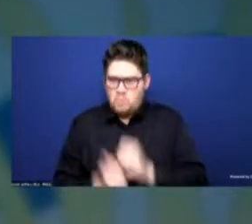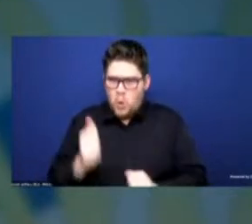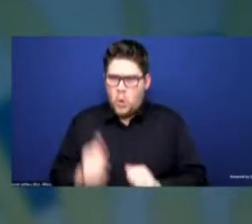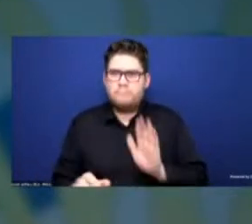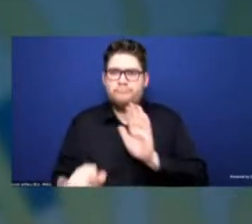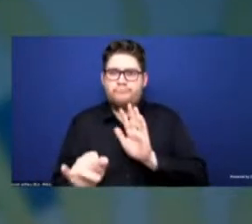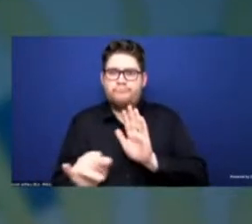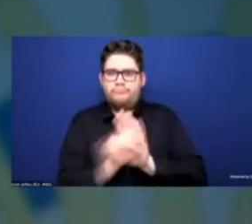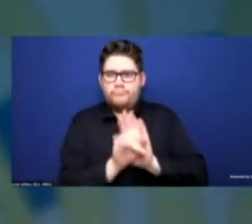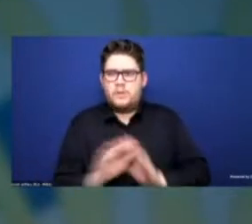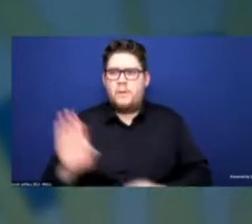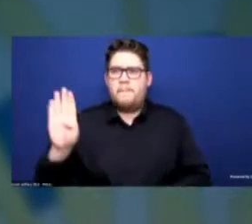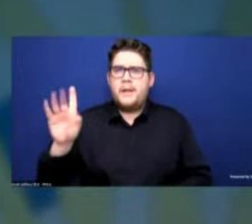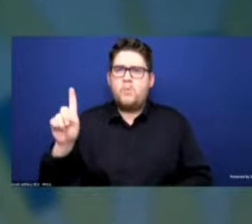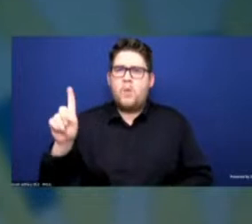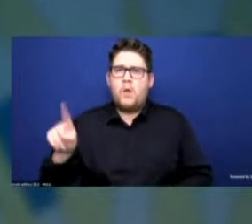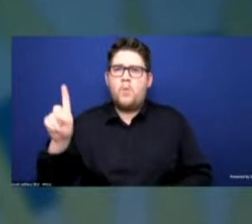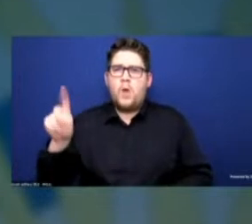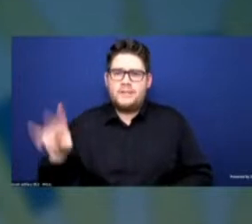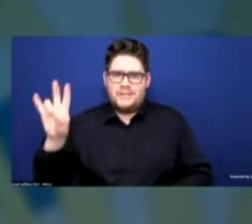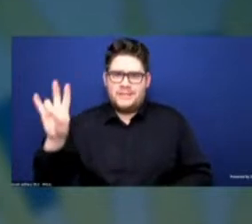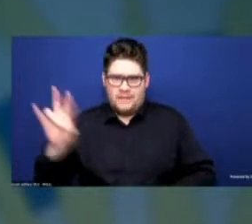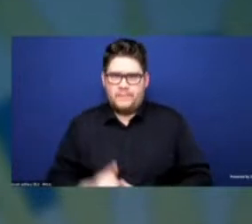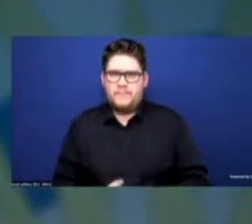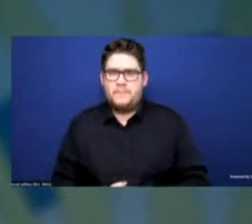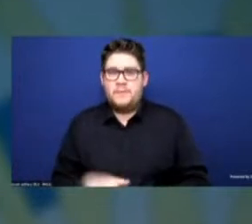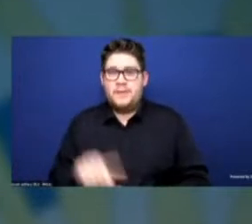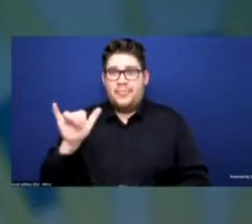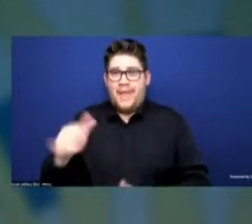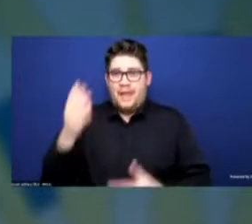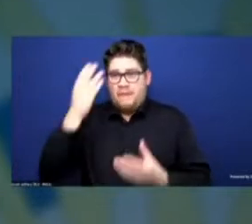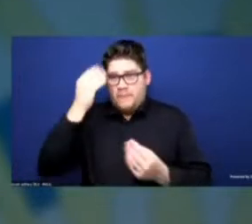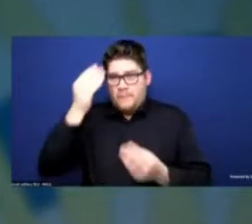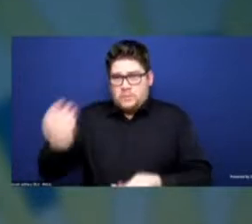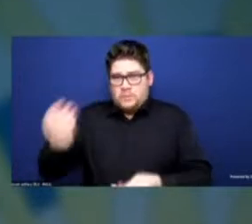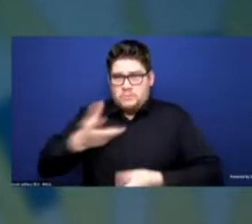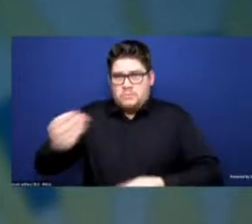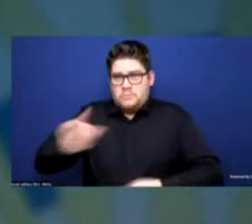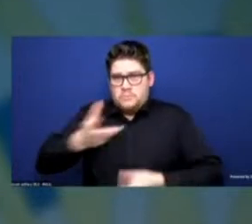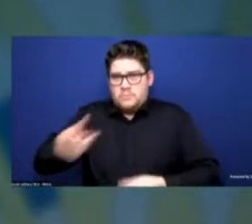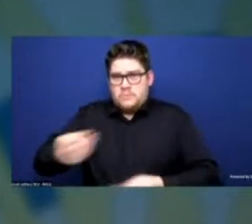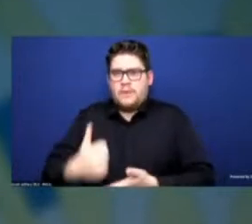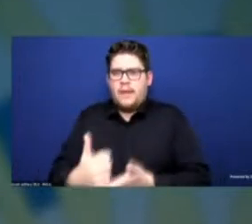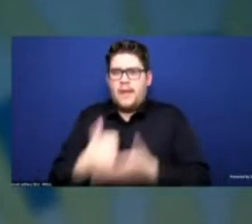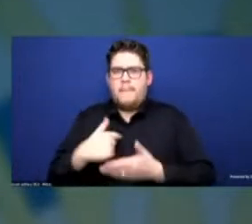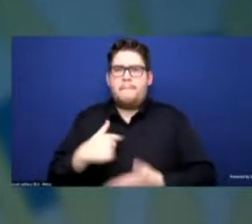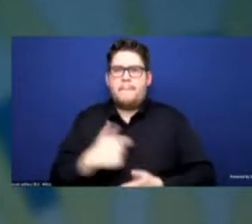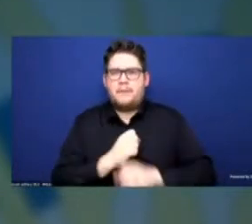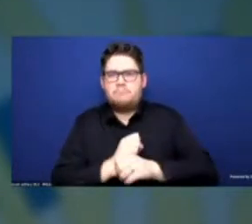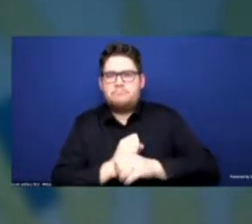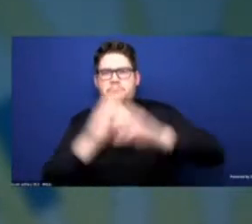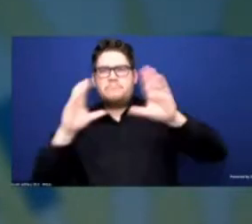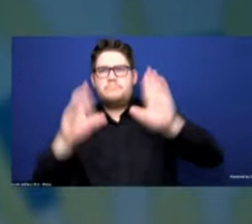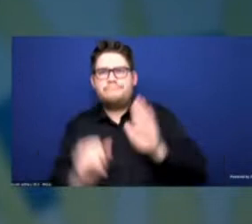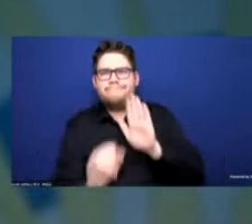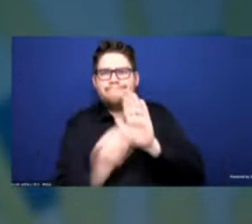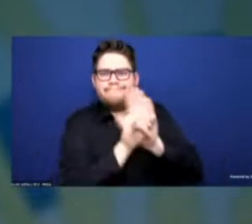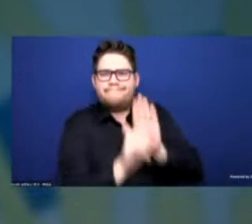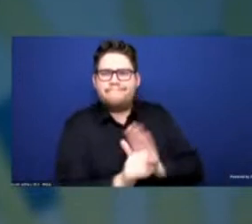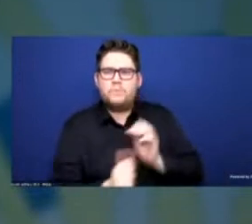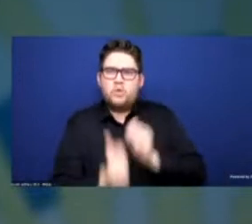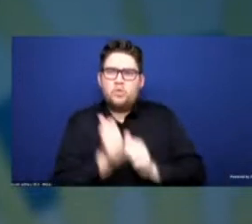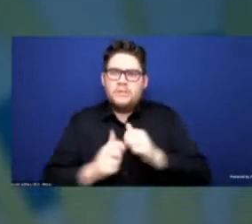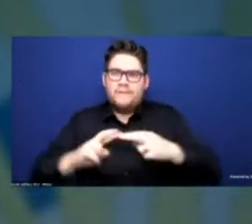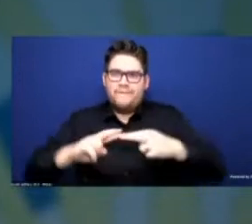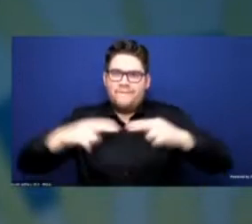using going forward to help us understand which types of the virus, which variants of the virus are causing illness